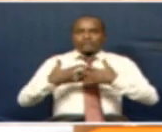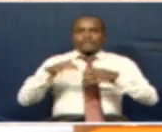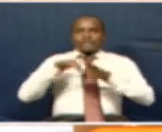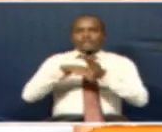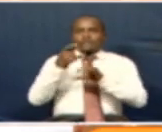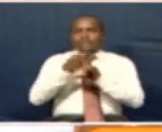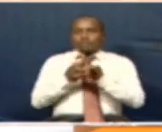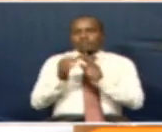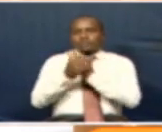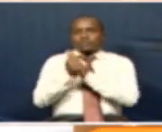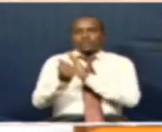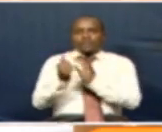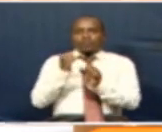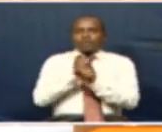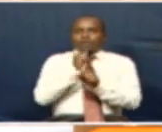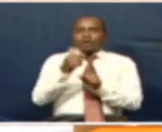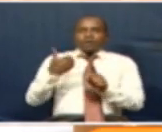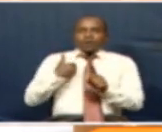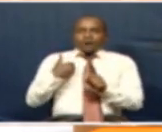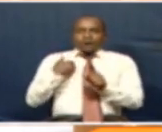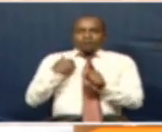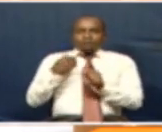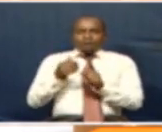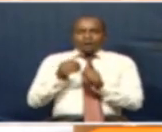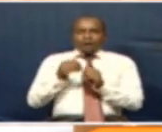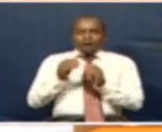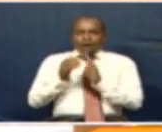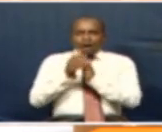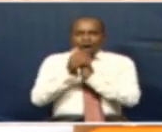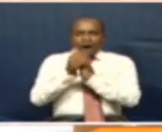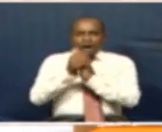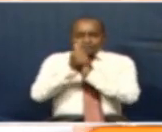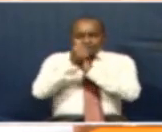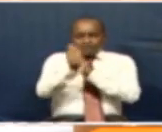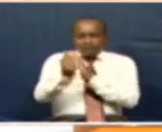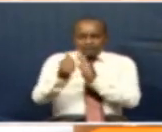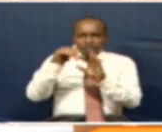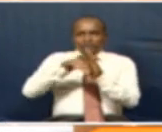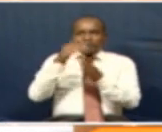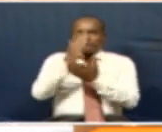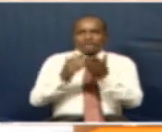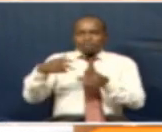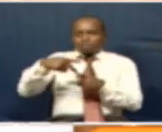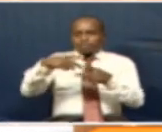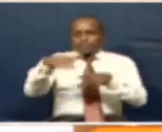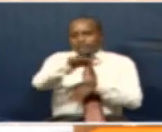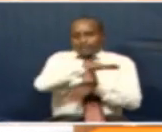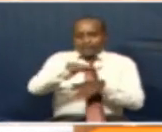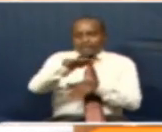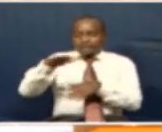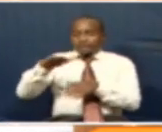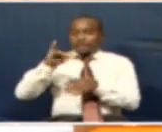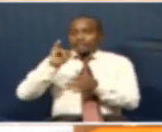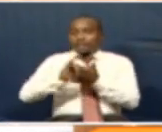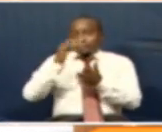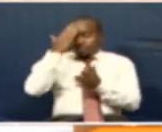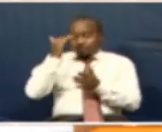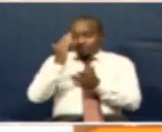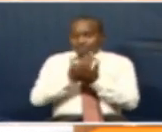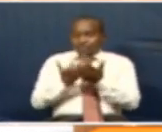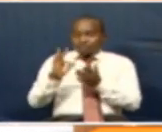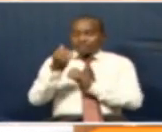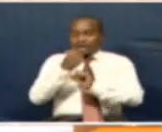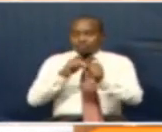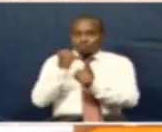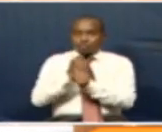itself. We do not have a specialization in some areas, and that is why one of the responses we are taking right now is to bring